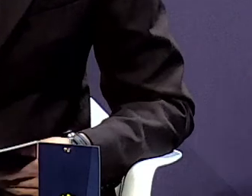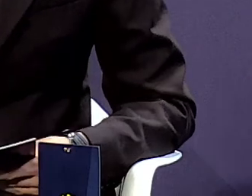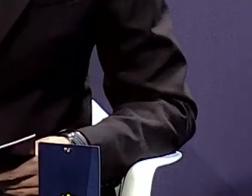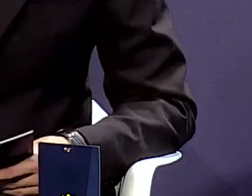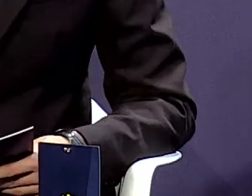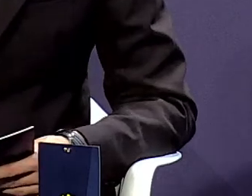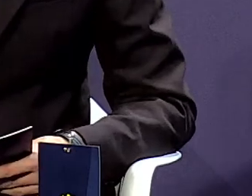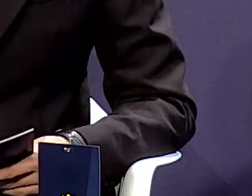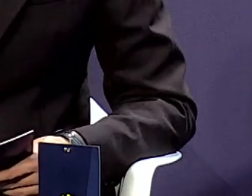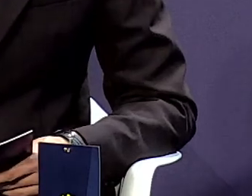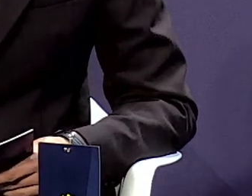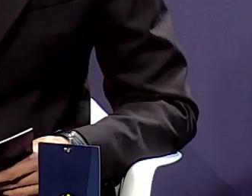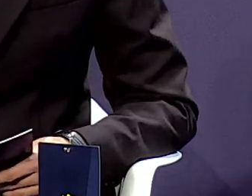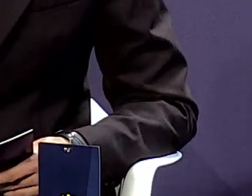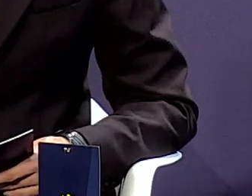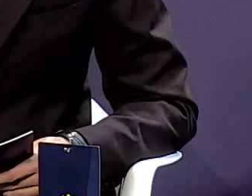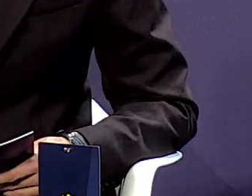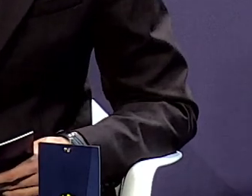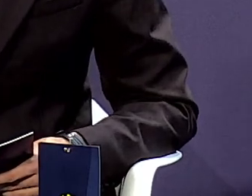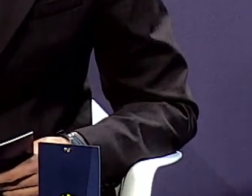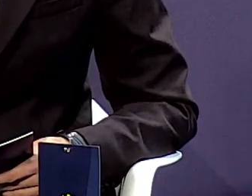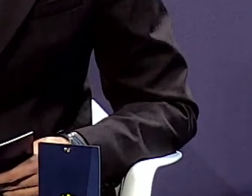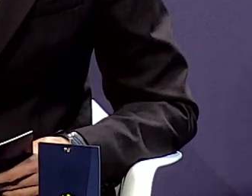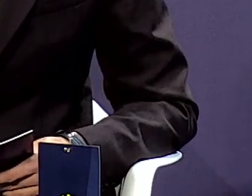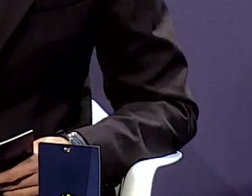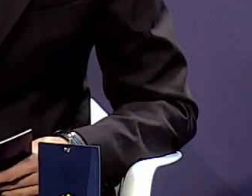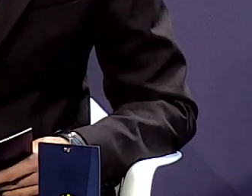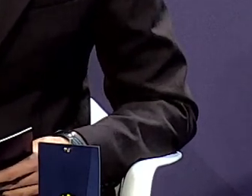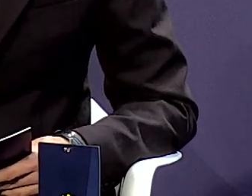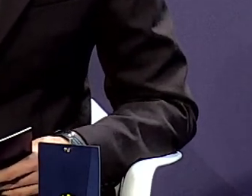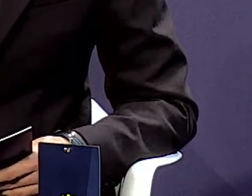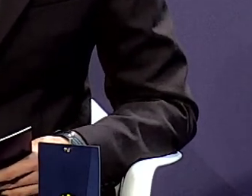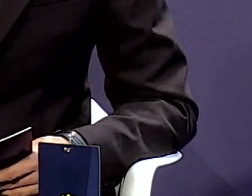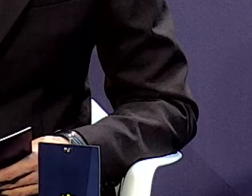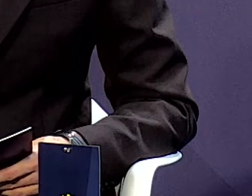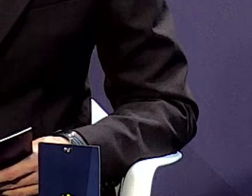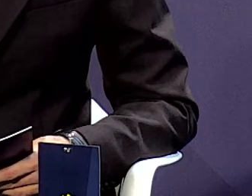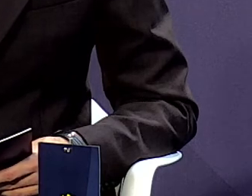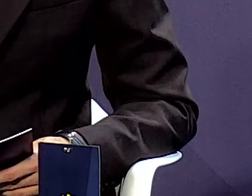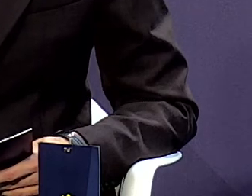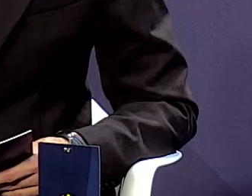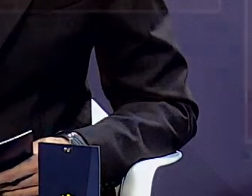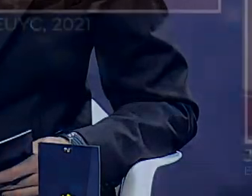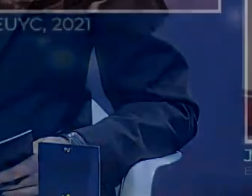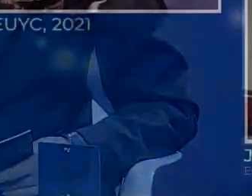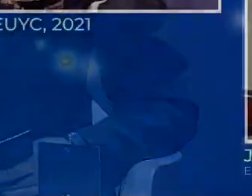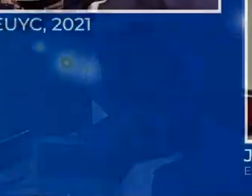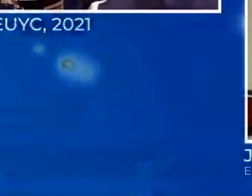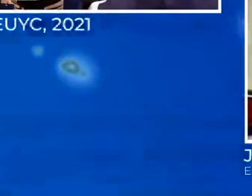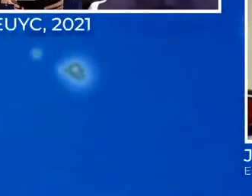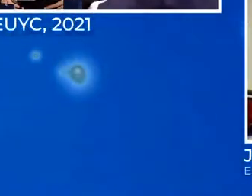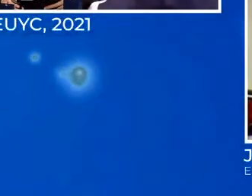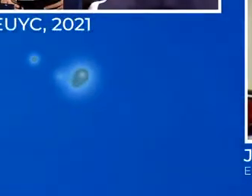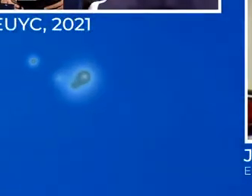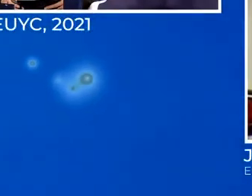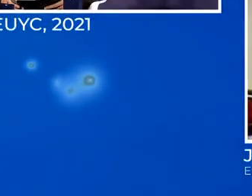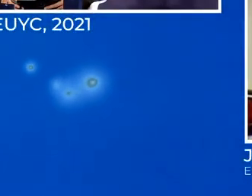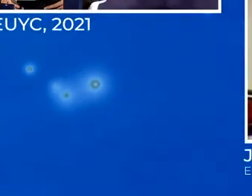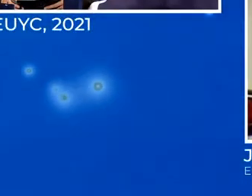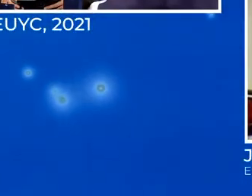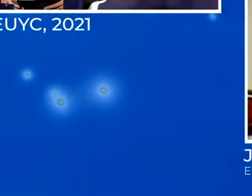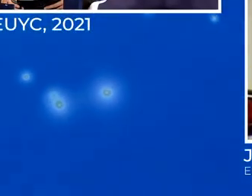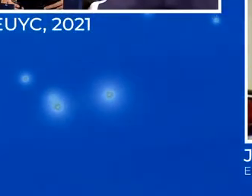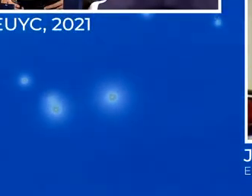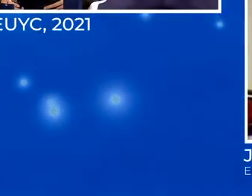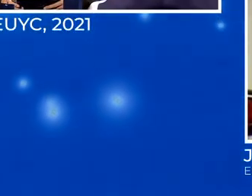the guests that we have today. Today with us, we have a variety of directly representative groups of young